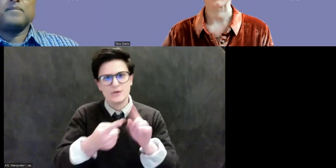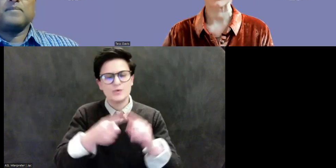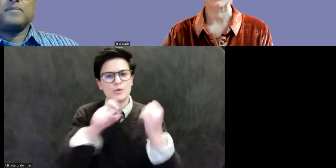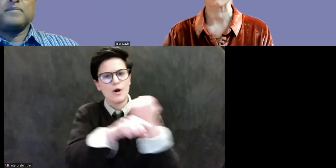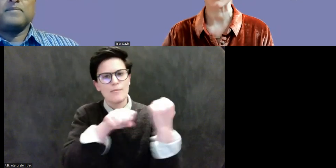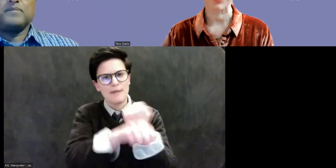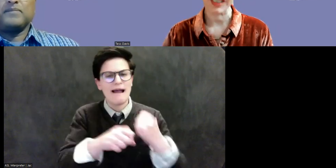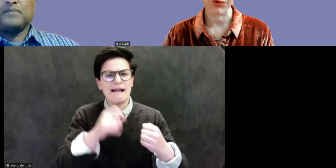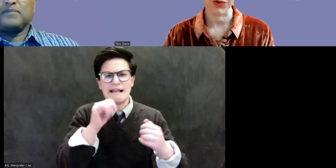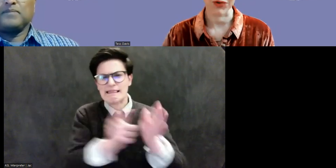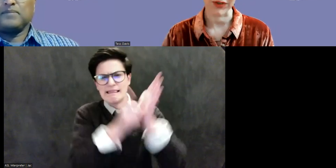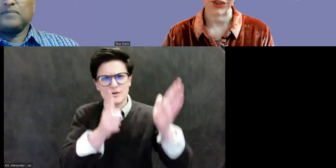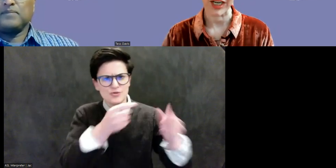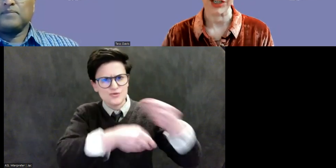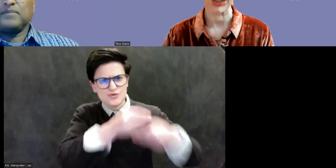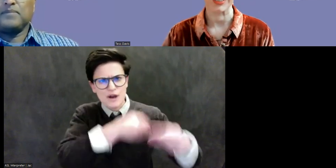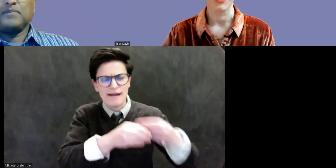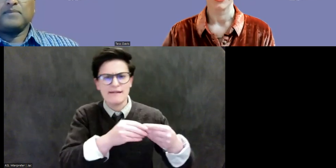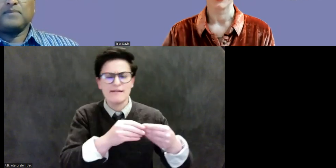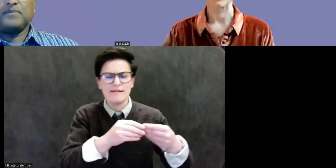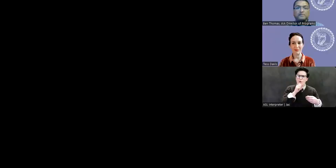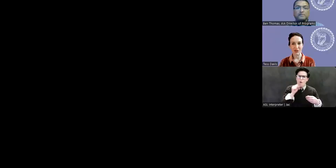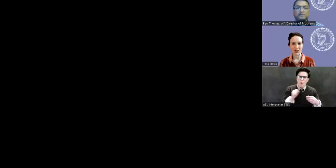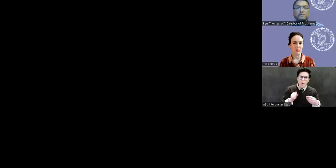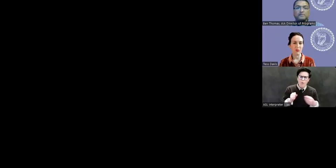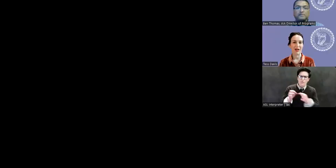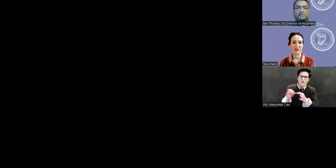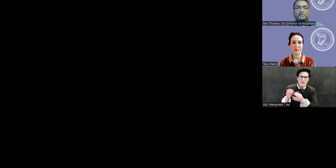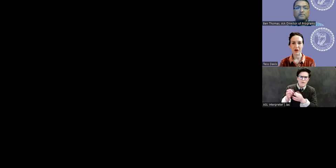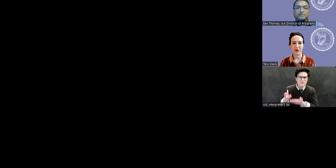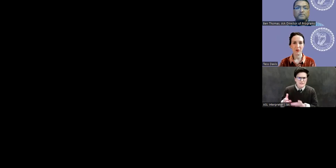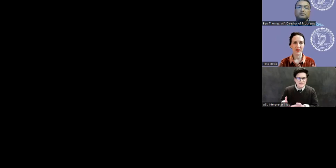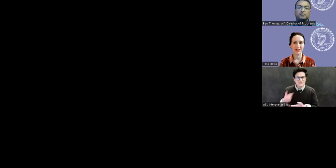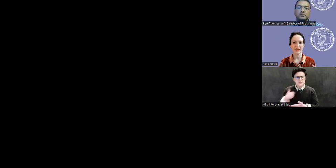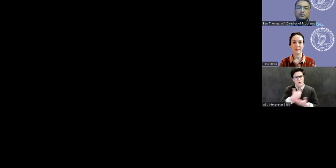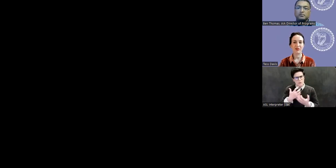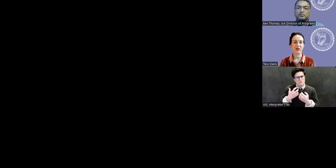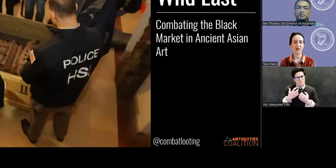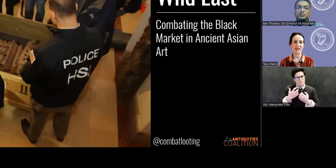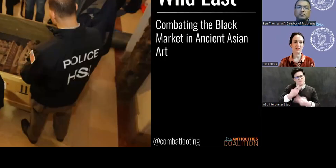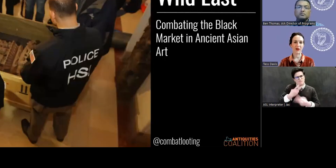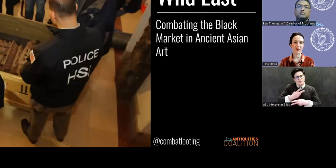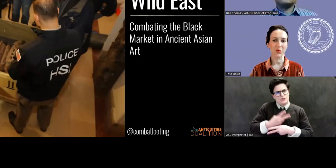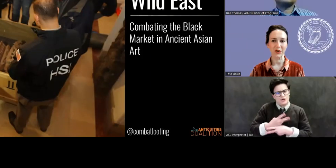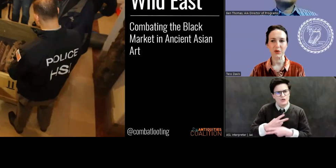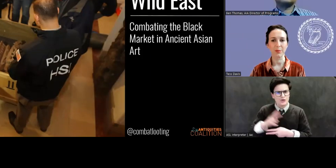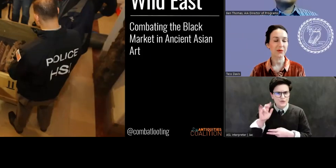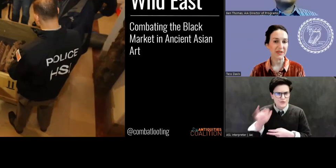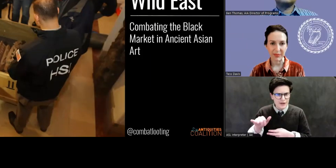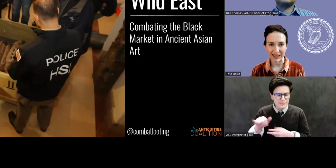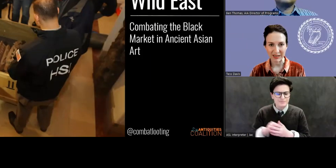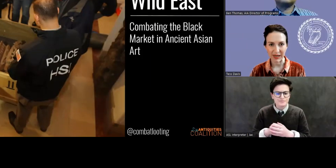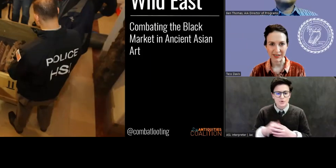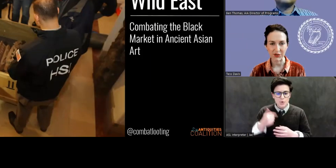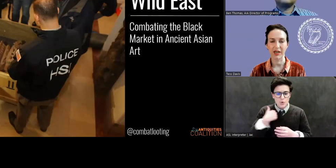while strengthening responsible cultural exchange. And this mission, we're proud to partner with some of the communities around the world who are